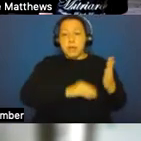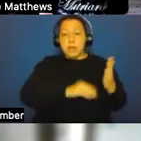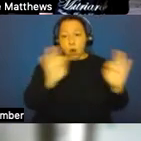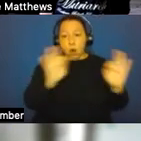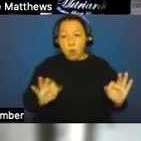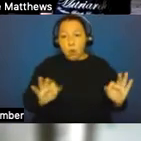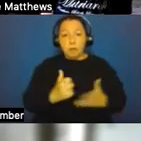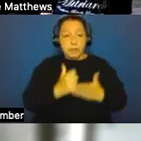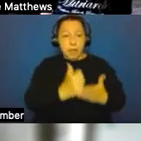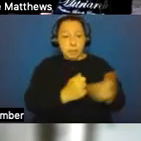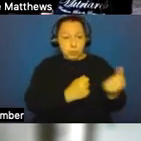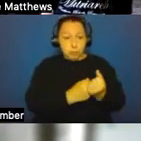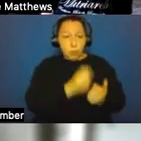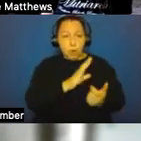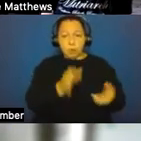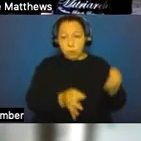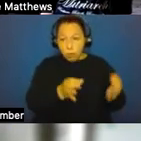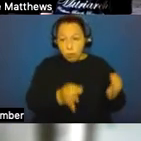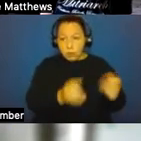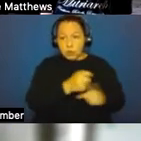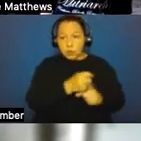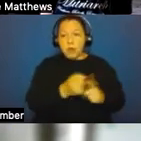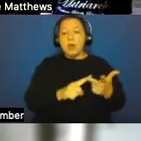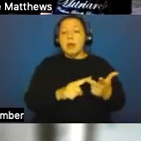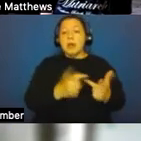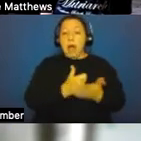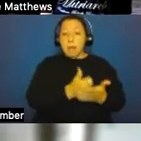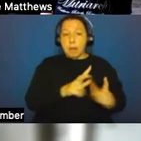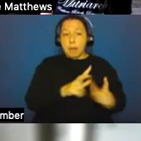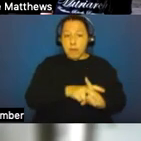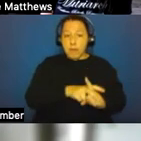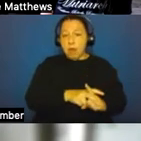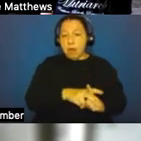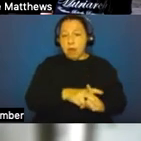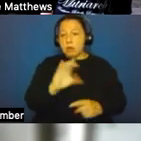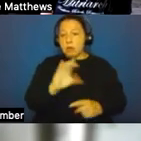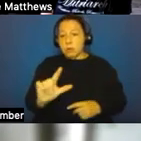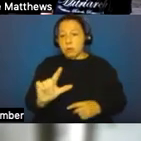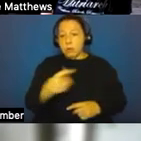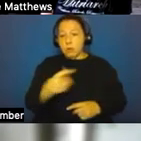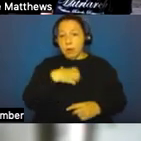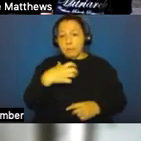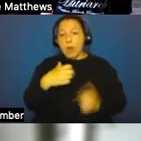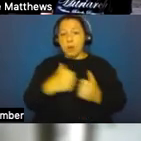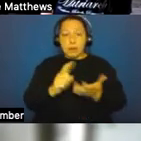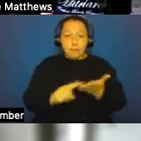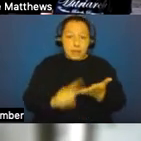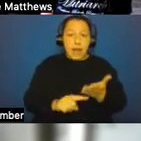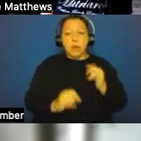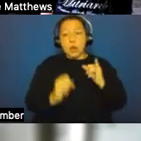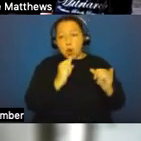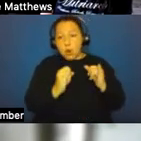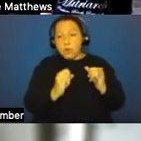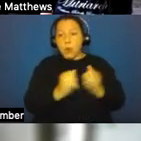them if they're filing a criminal complaint, with the investigation, with the interview, with the law enforcement.